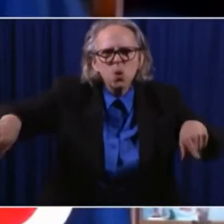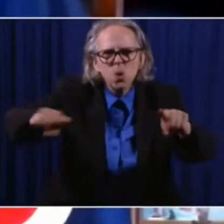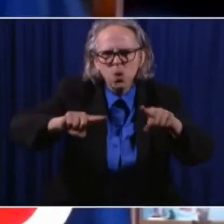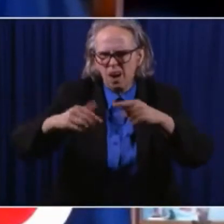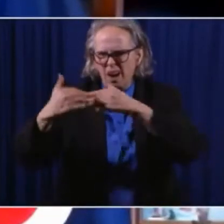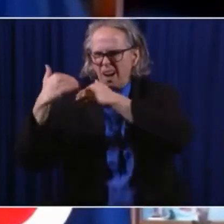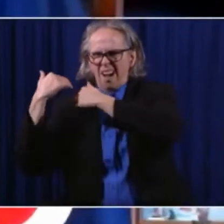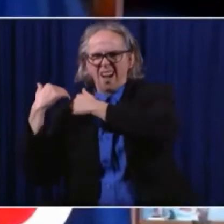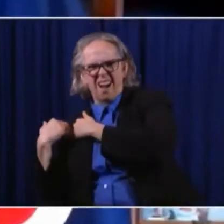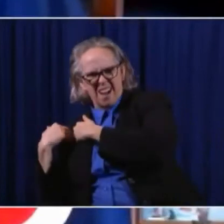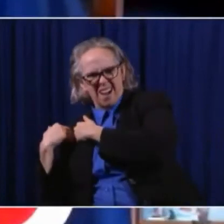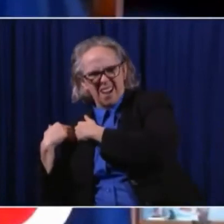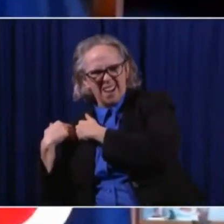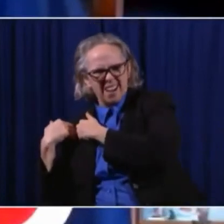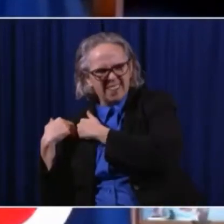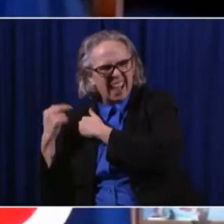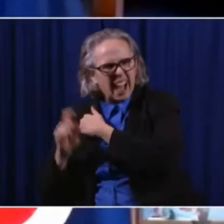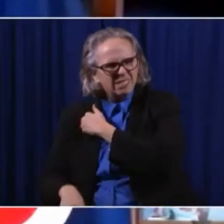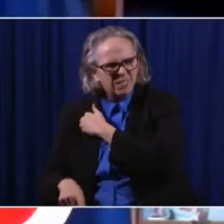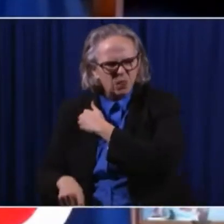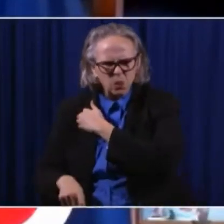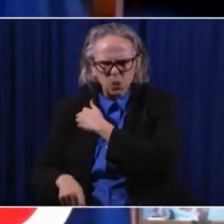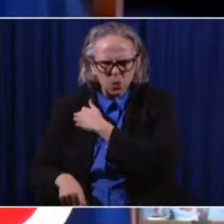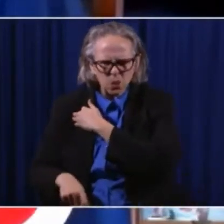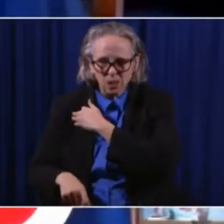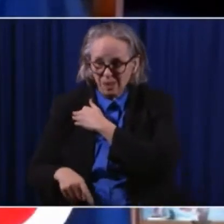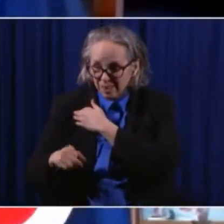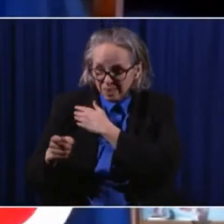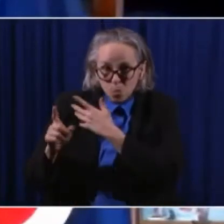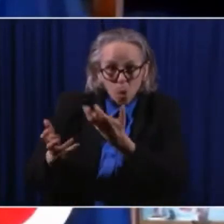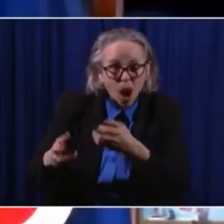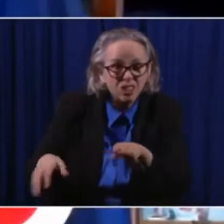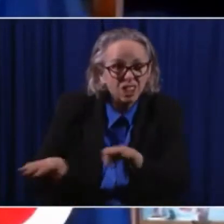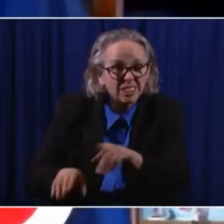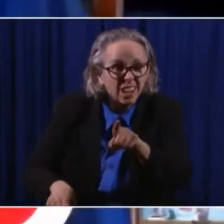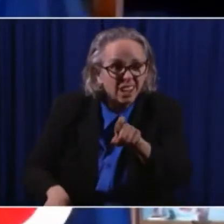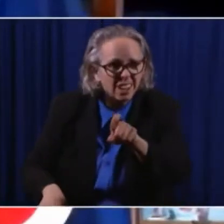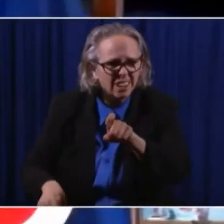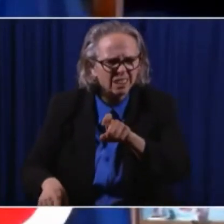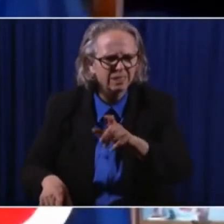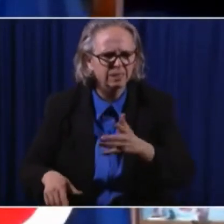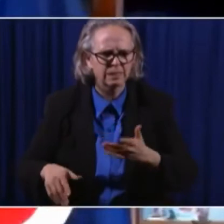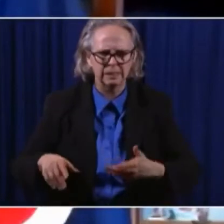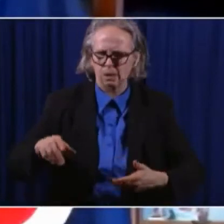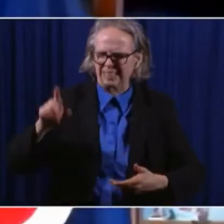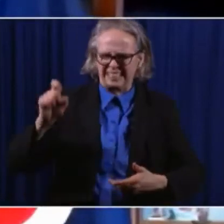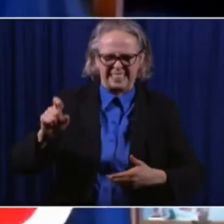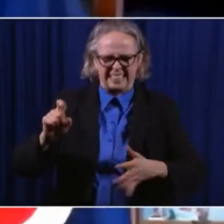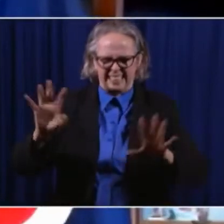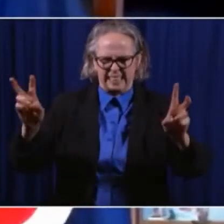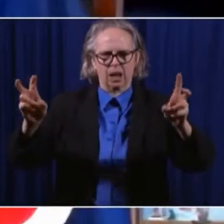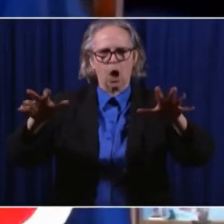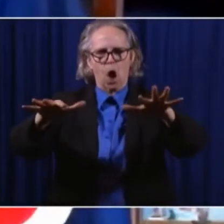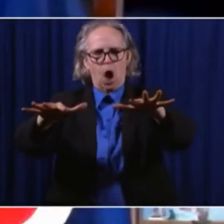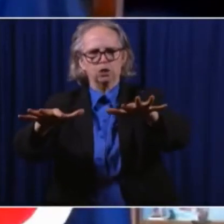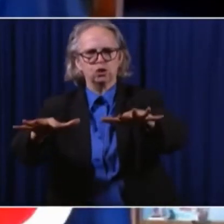few weeks to get this virus back into a manageable